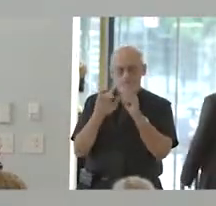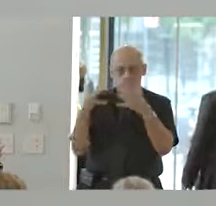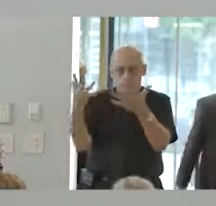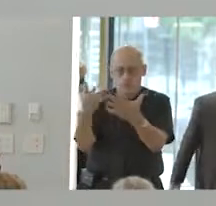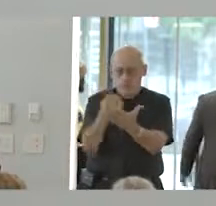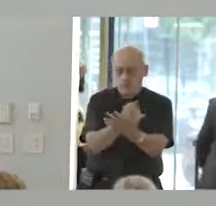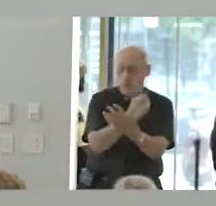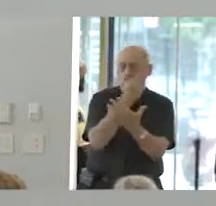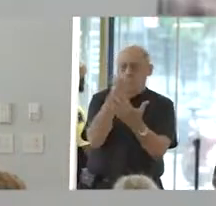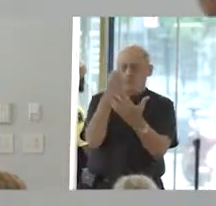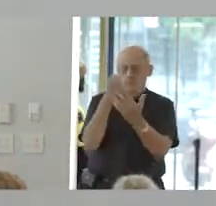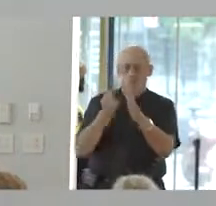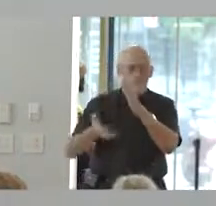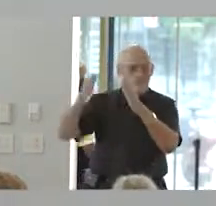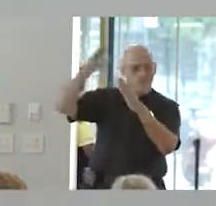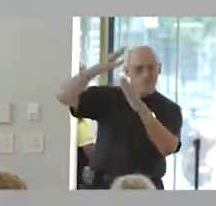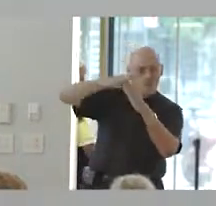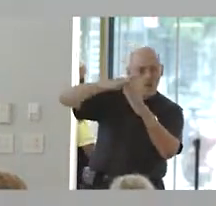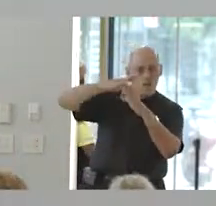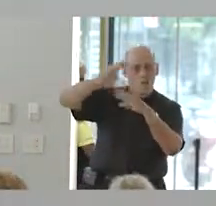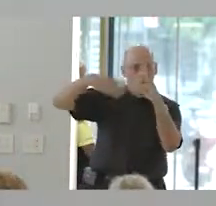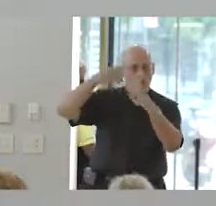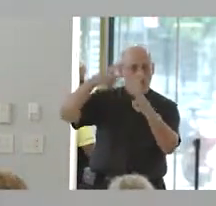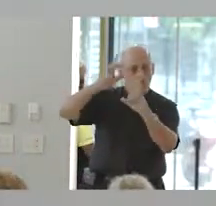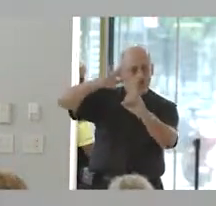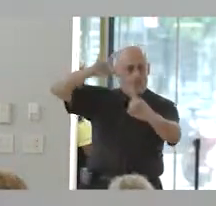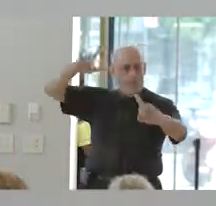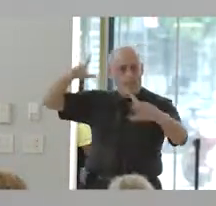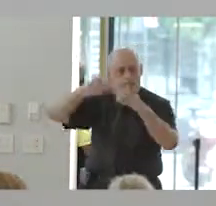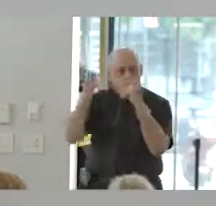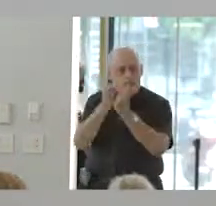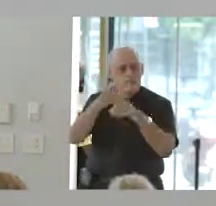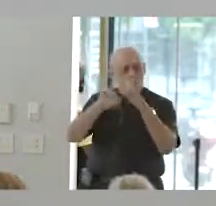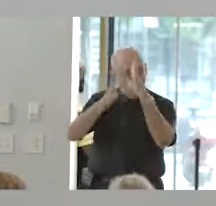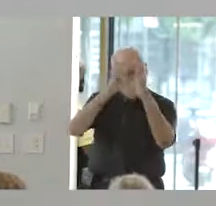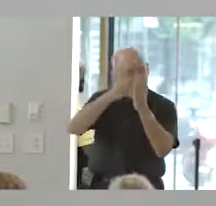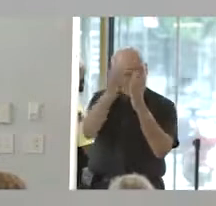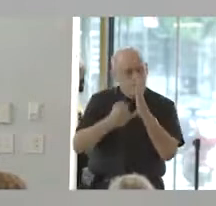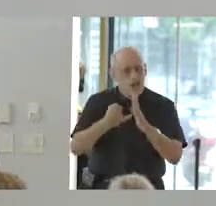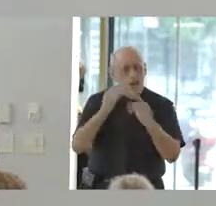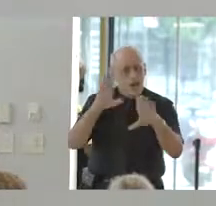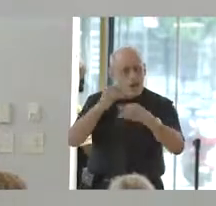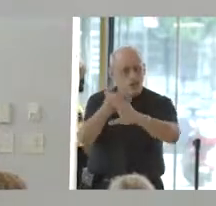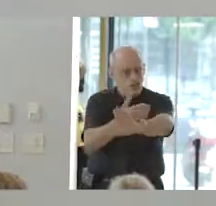procuring a top-notch, world-class team to design and construct this